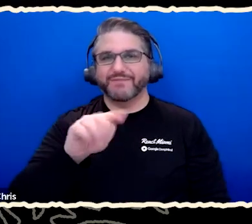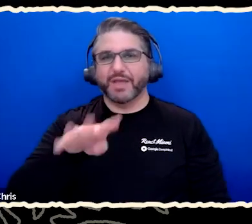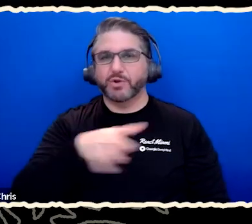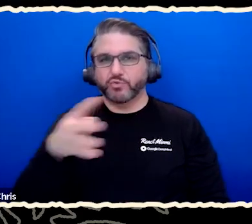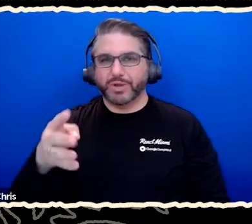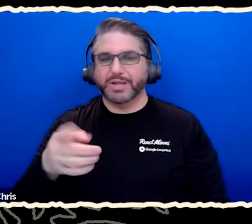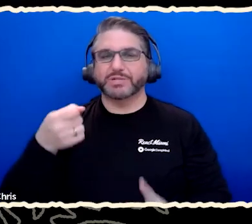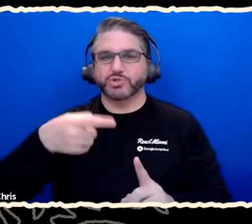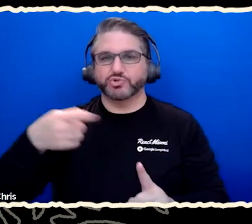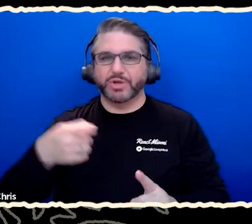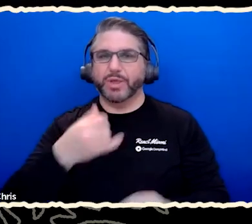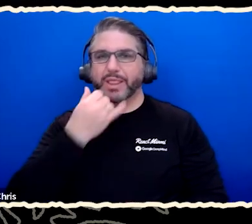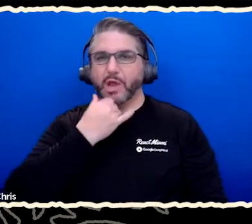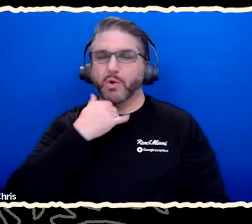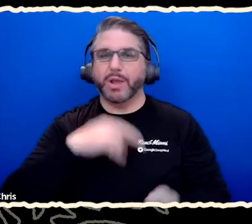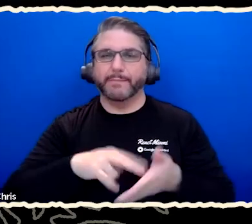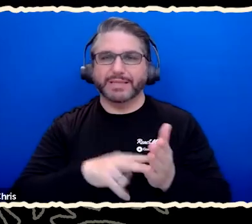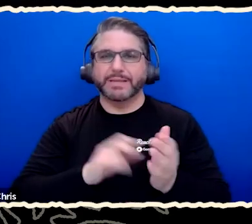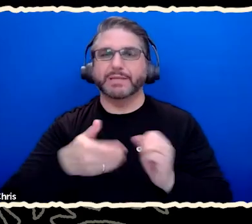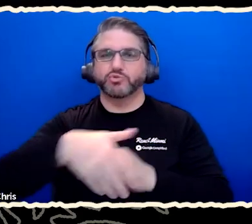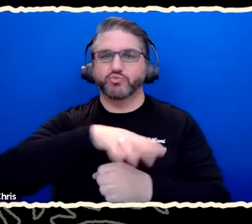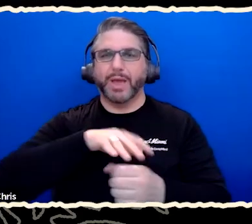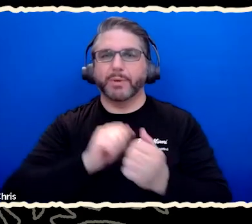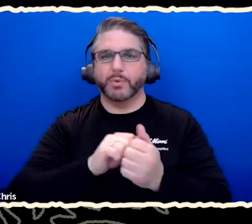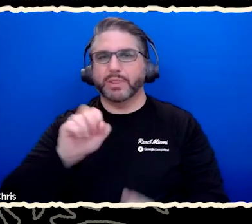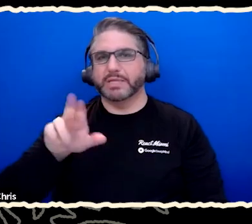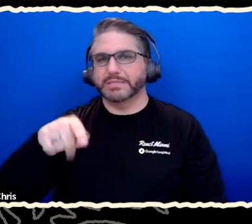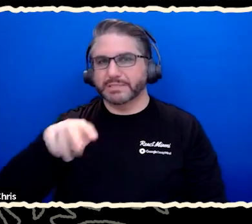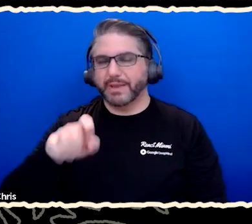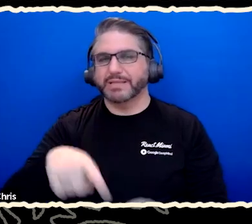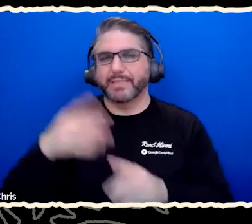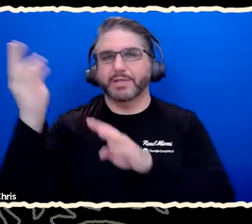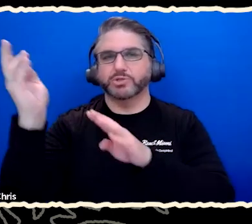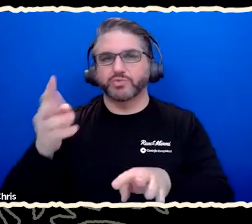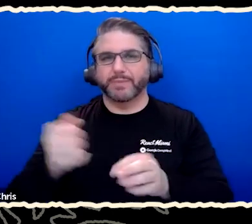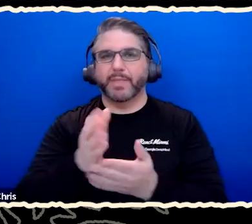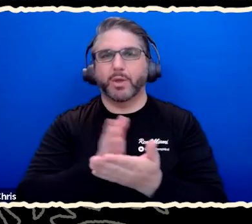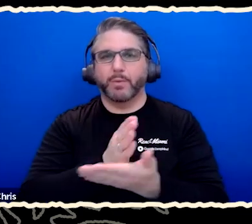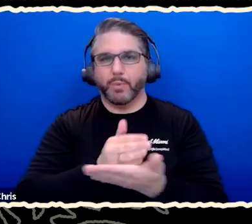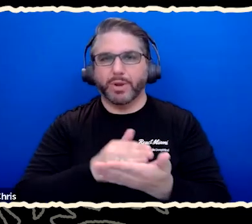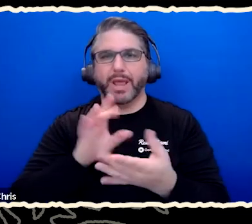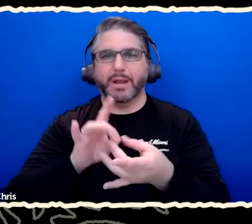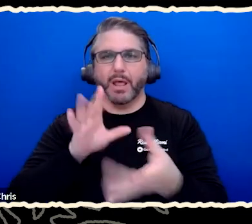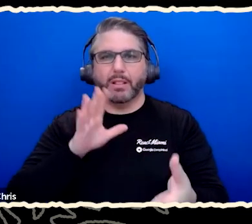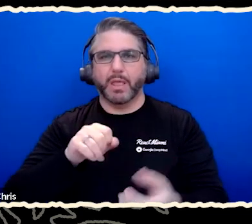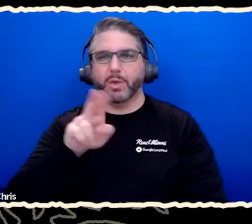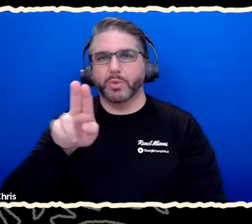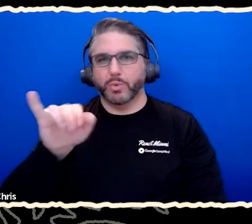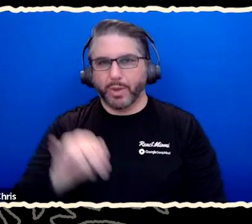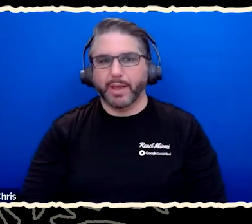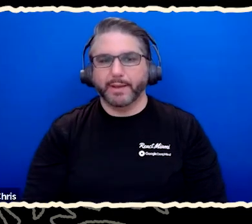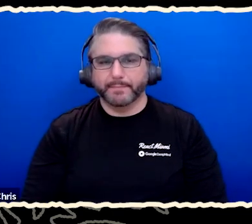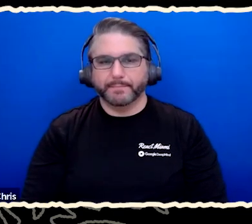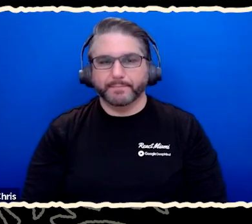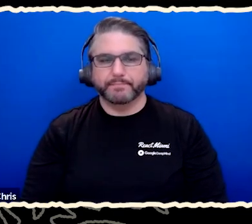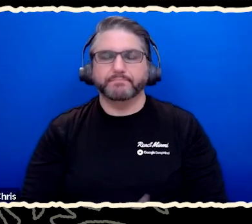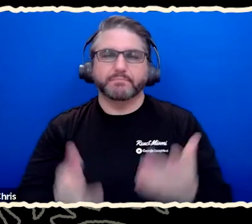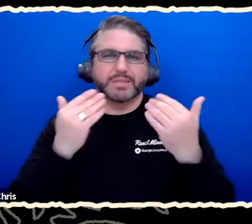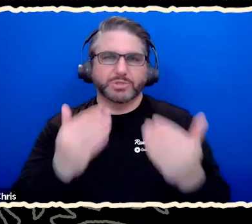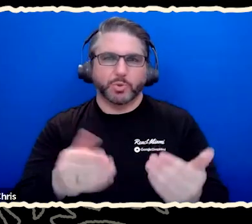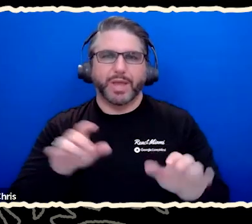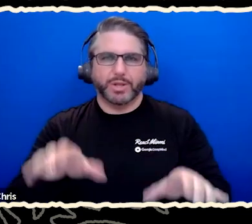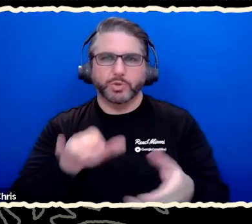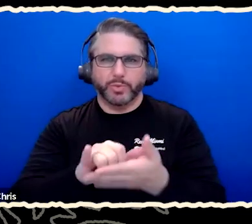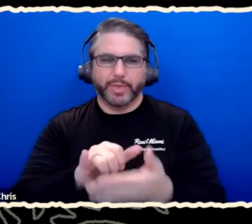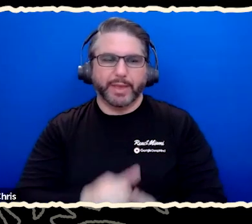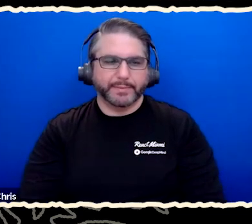to wrap this with Suspense so that I can stream in this component and unblock the UI. Let's go ahead and do that. Over here,